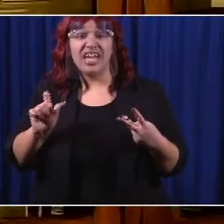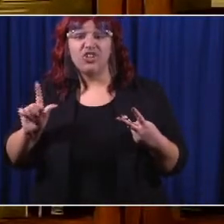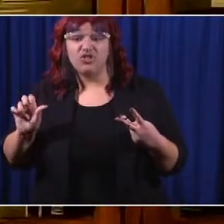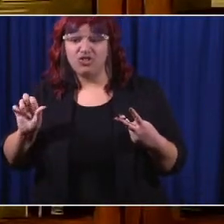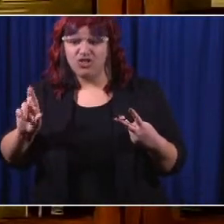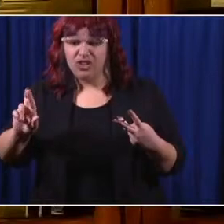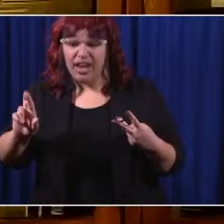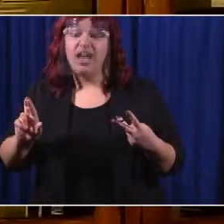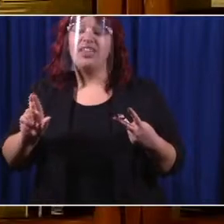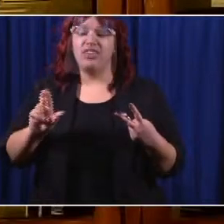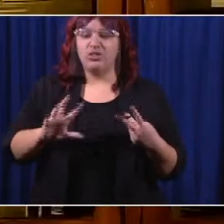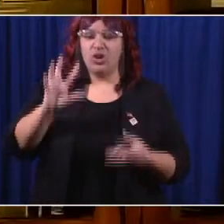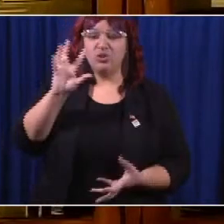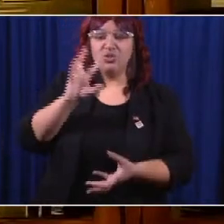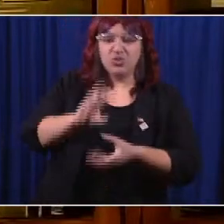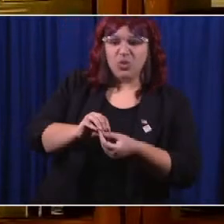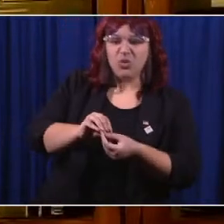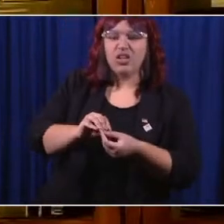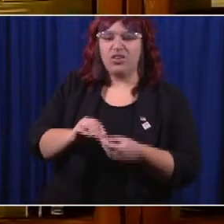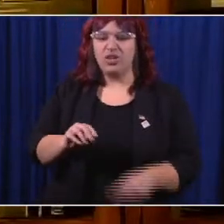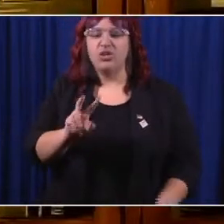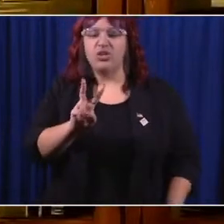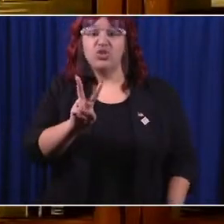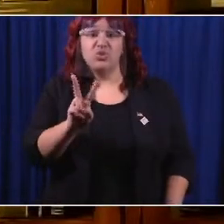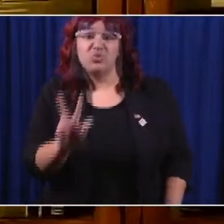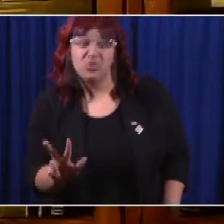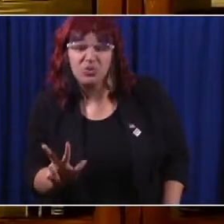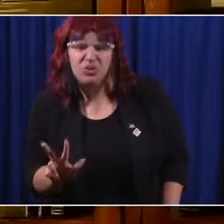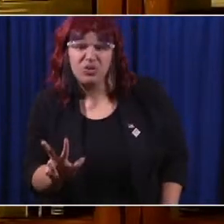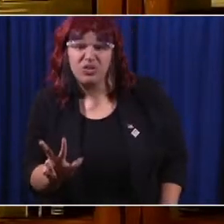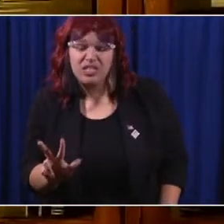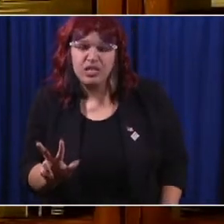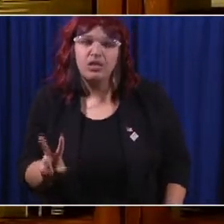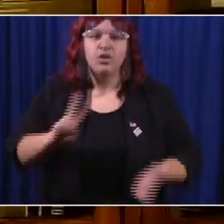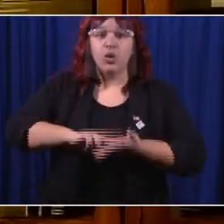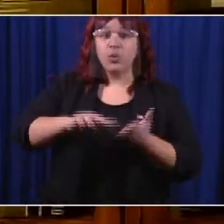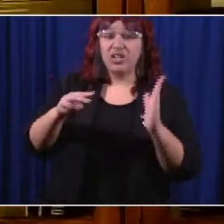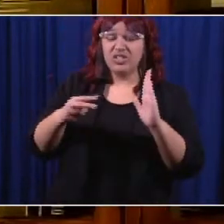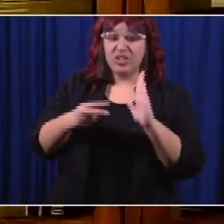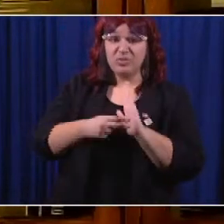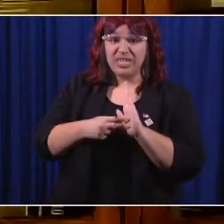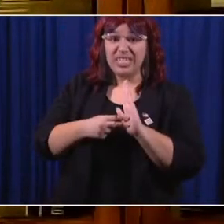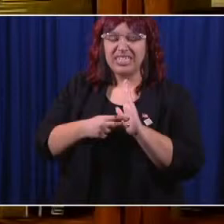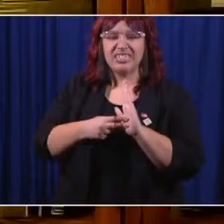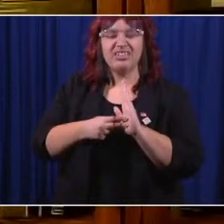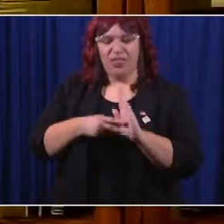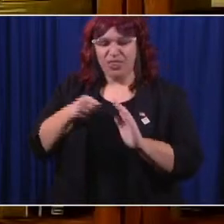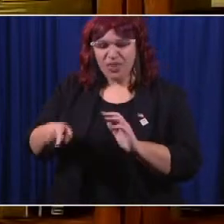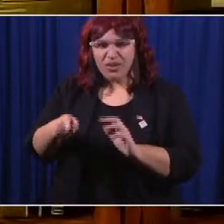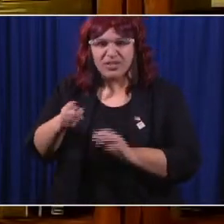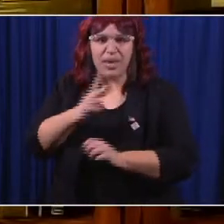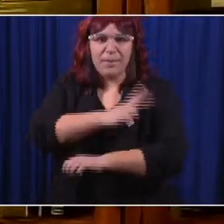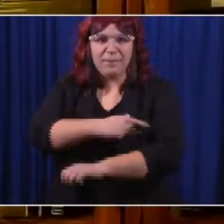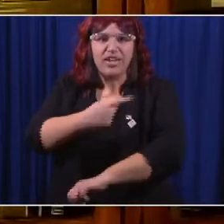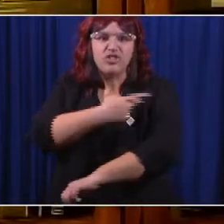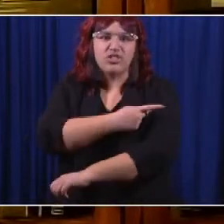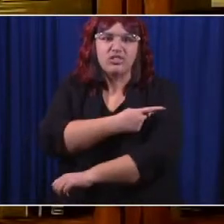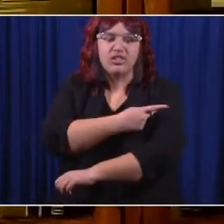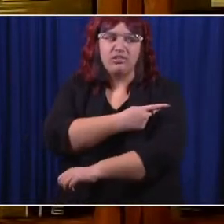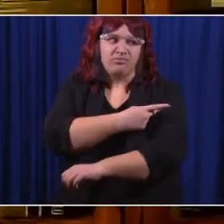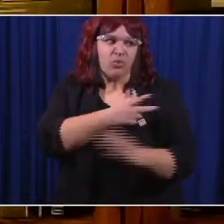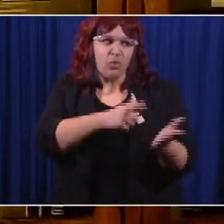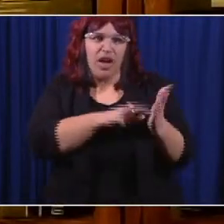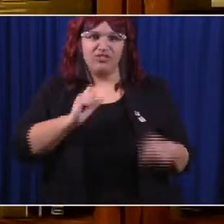crowding out. They're essentially going to start crowding out other people who need that level of care if we see these numbers continue to rise.